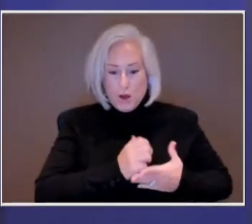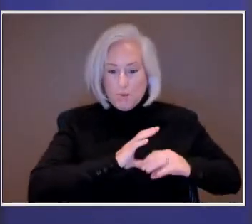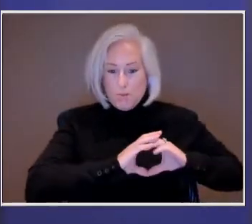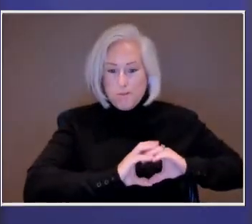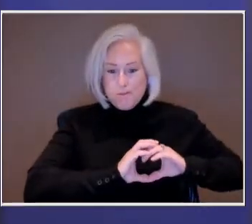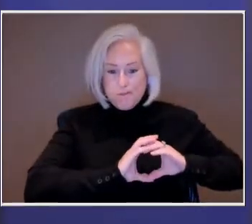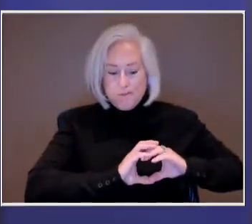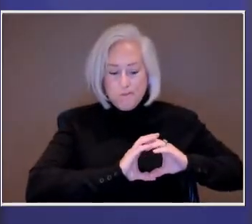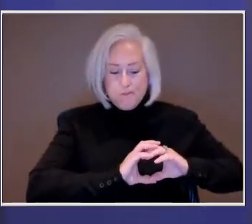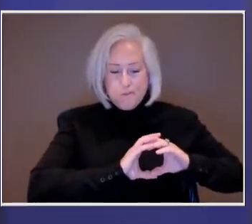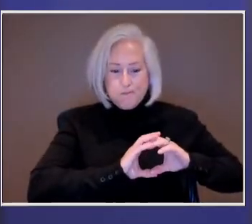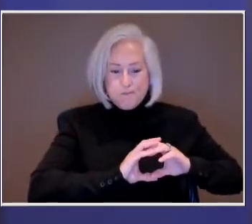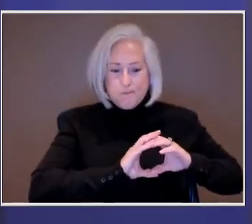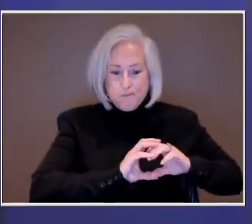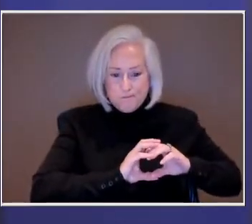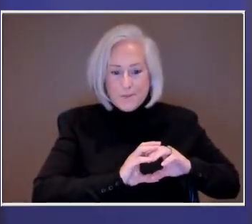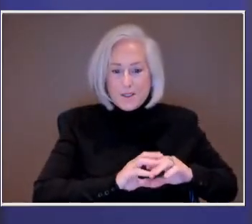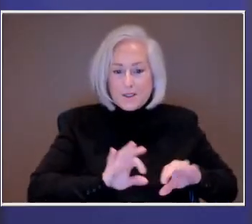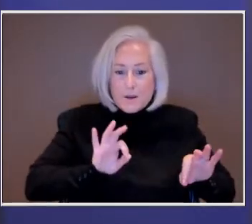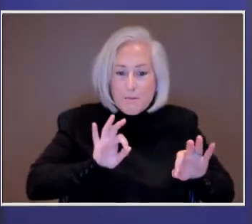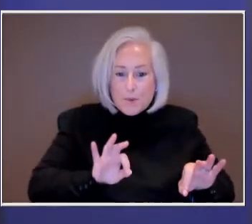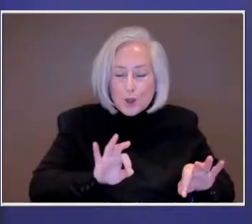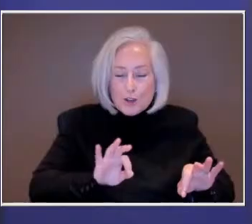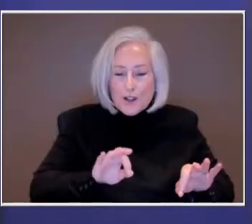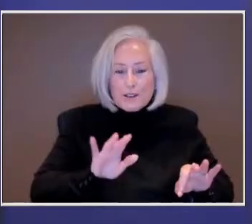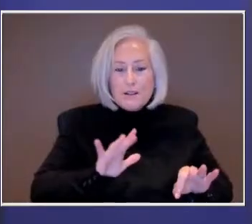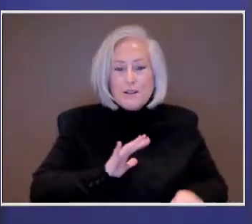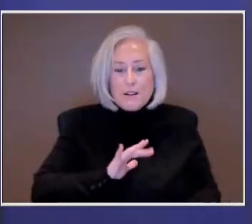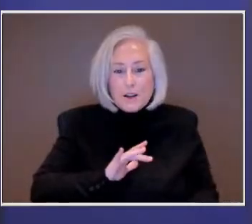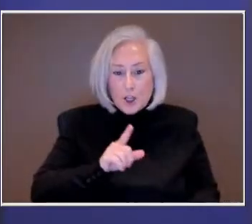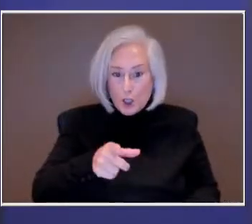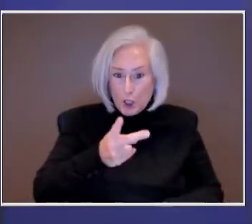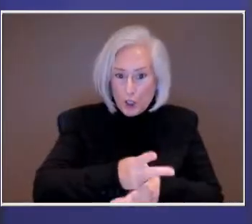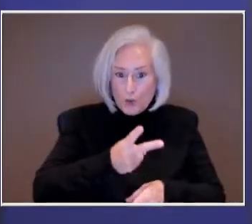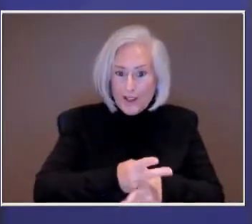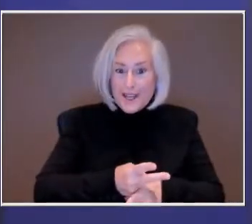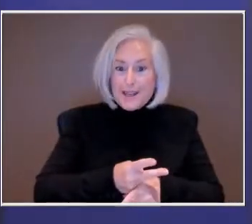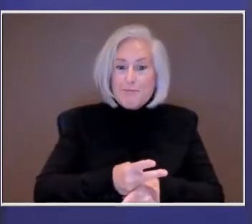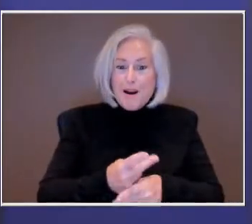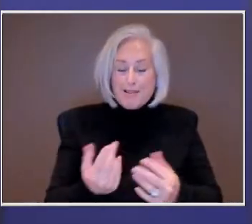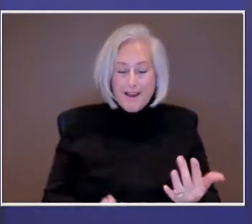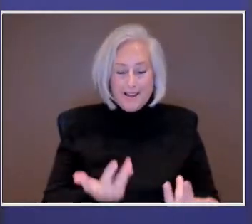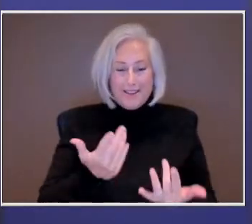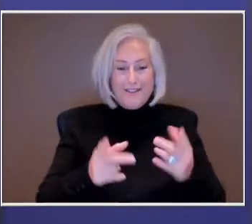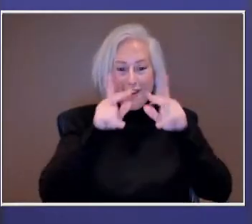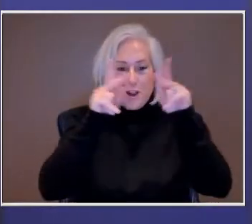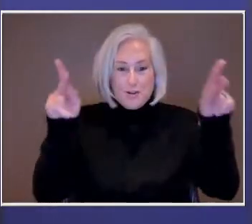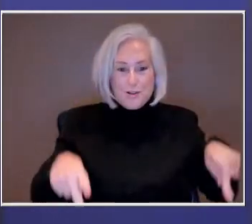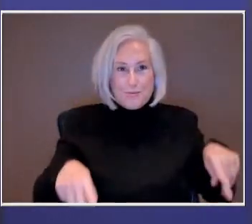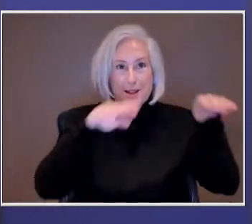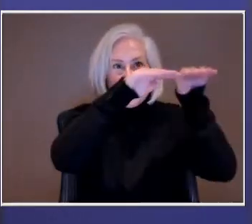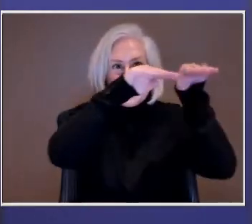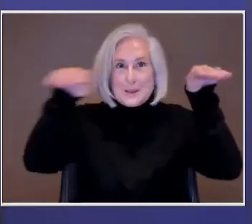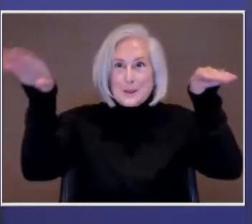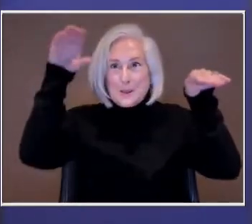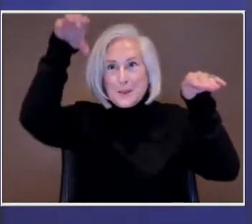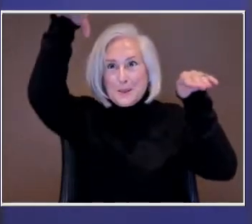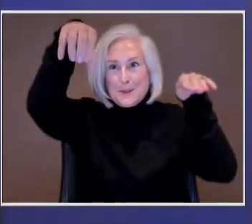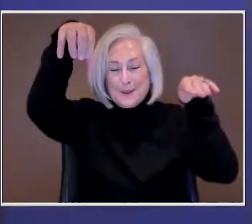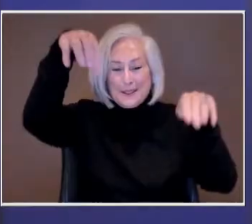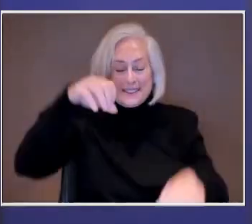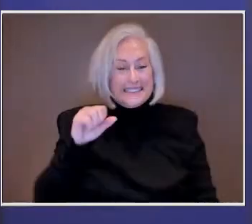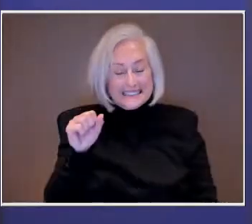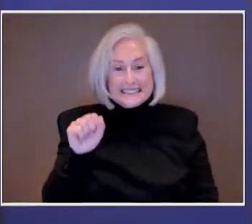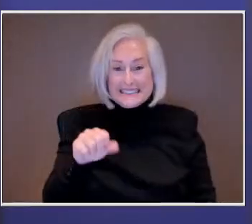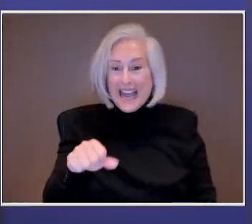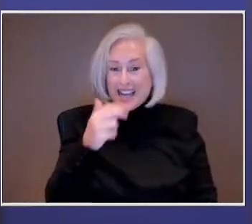Sideways, that's perfect. That's it. Yep. And do you keep that on your mantle like an Emmy or what? Yes, I do. Actually, Okay. it's funny because I use it